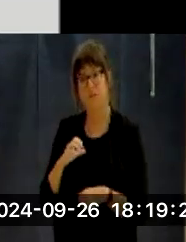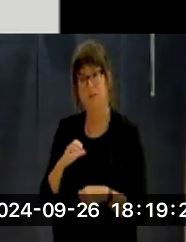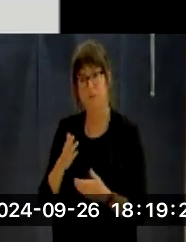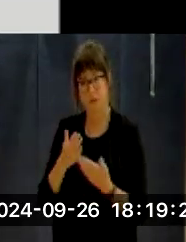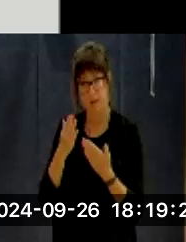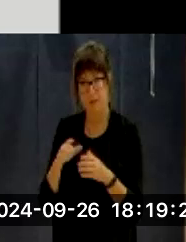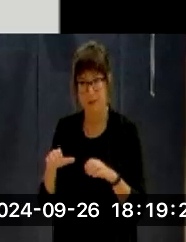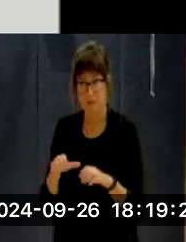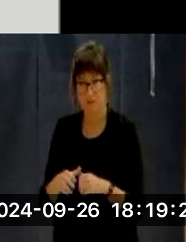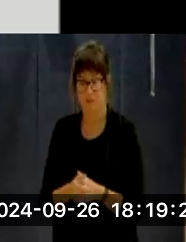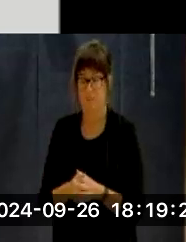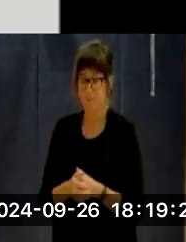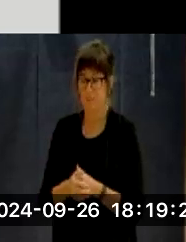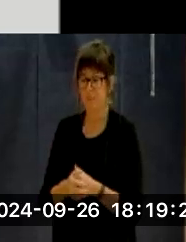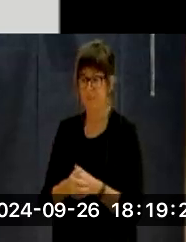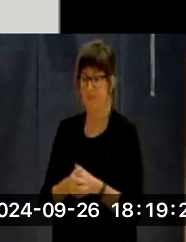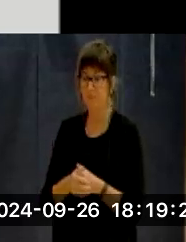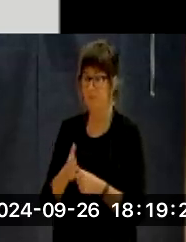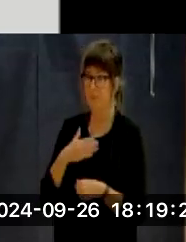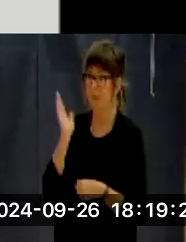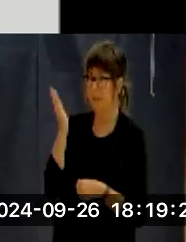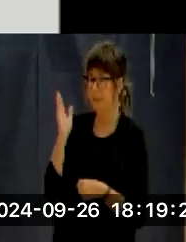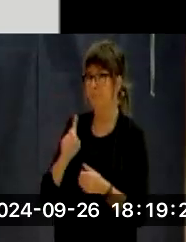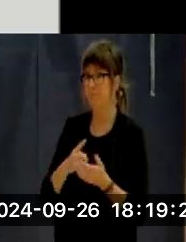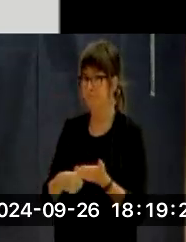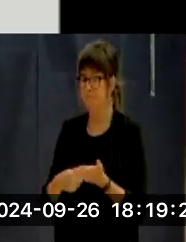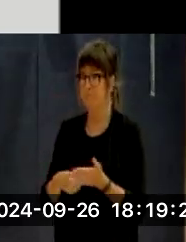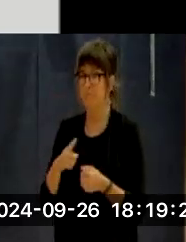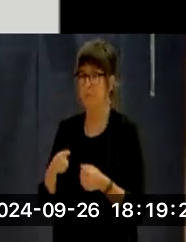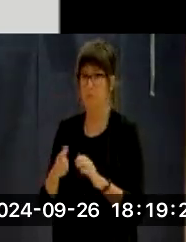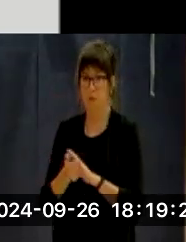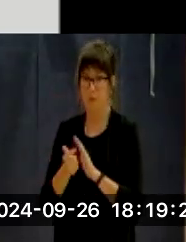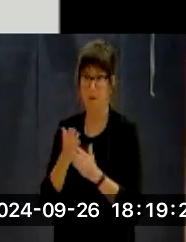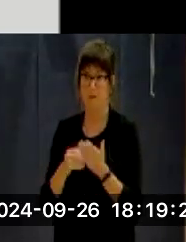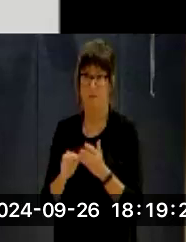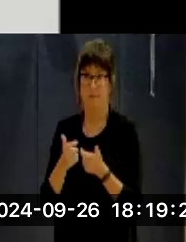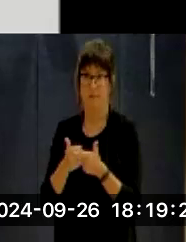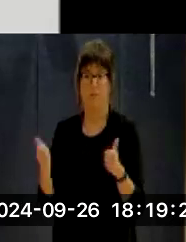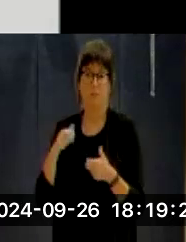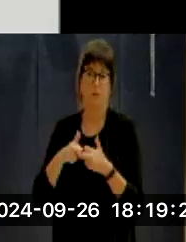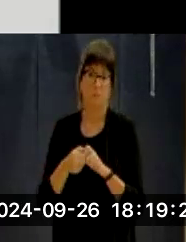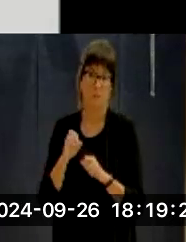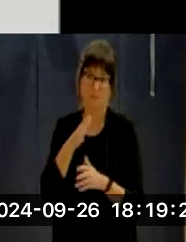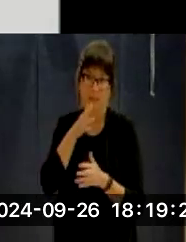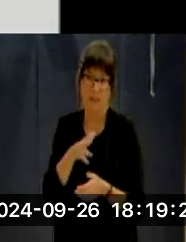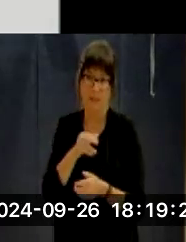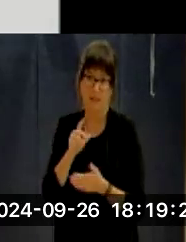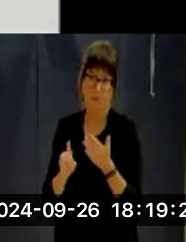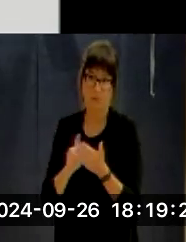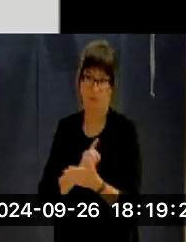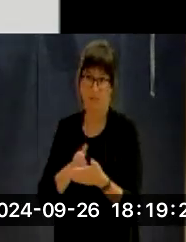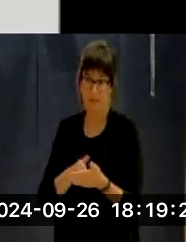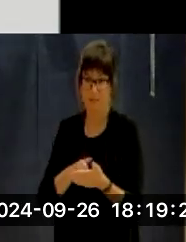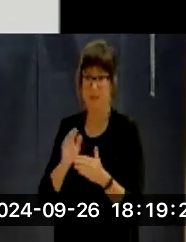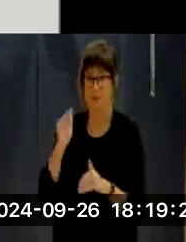action. My presentation looks at the crime part of the larger problem of hate and discrimination against adults and